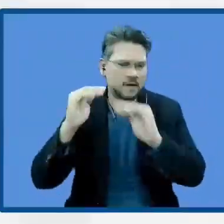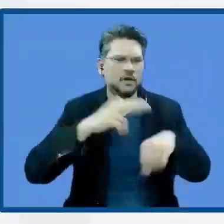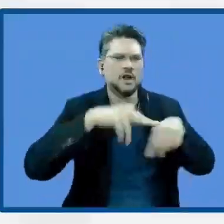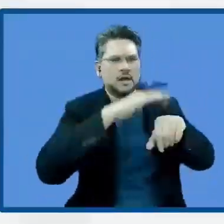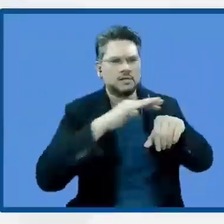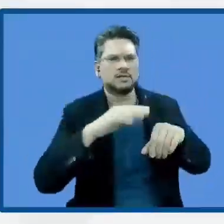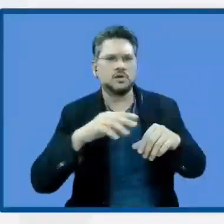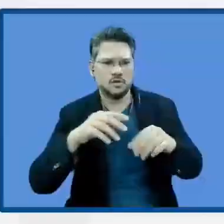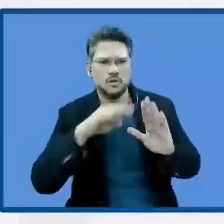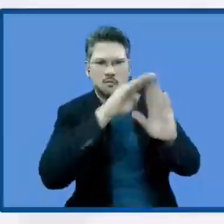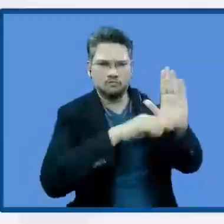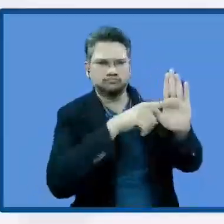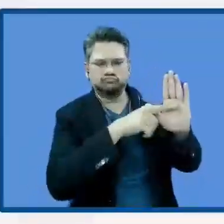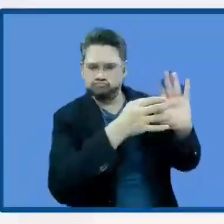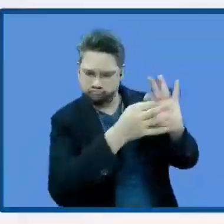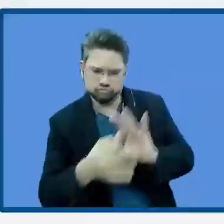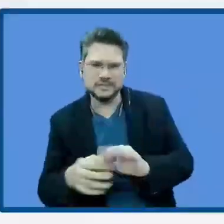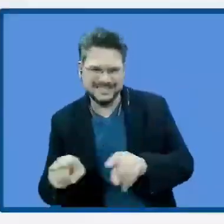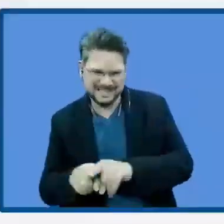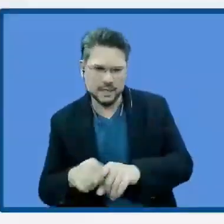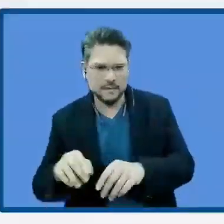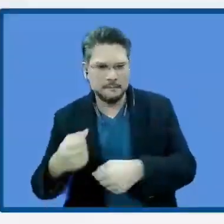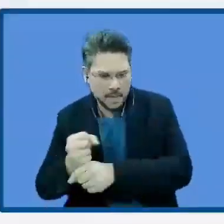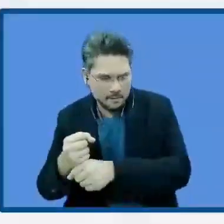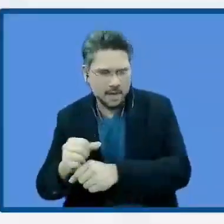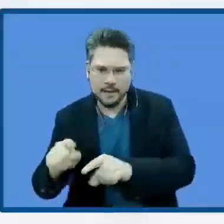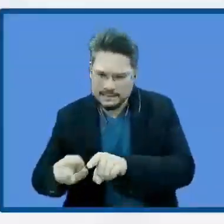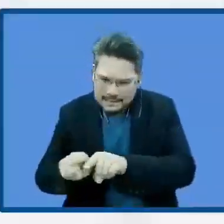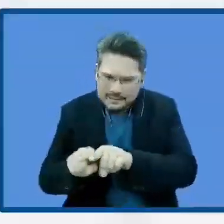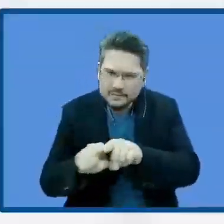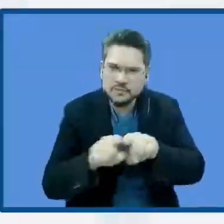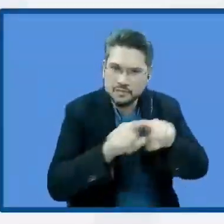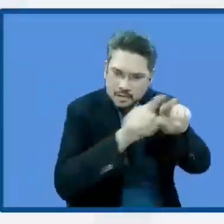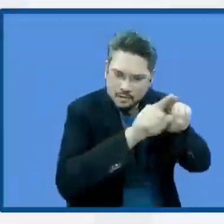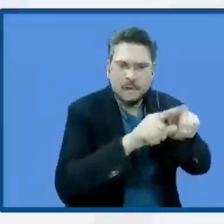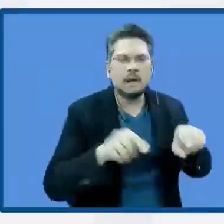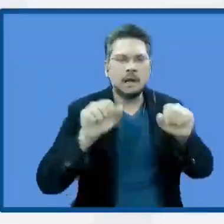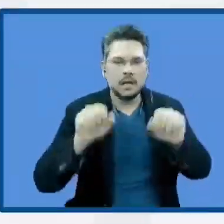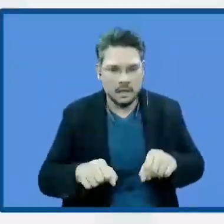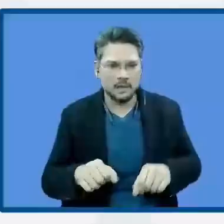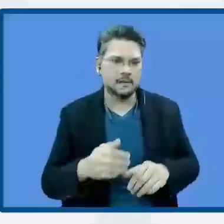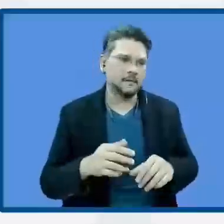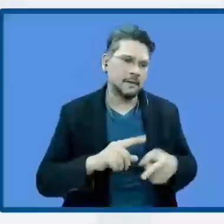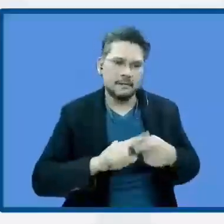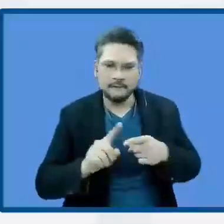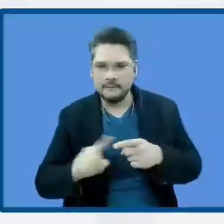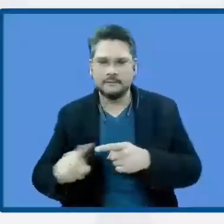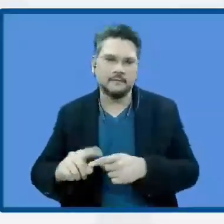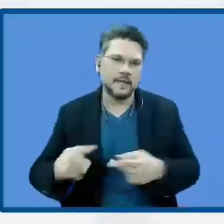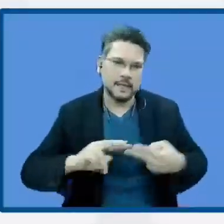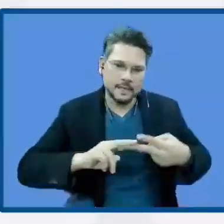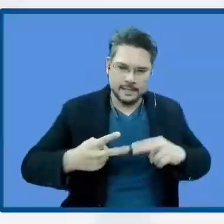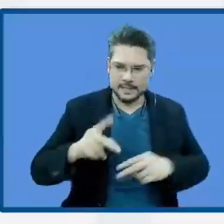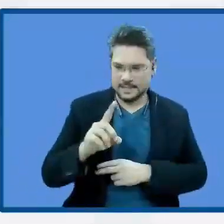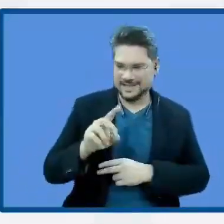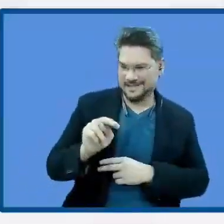have planning instruments and to have as a DNA this topic of risk reductions, which help